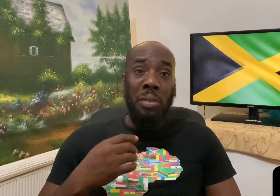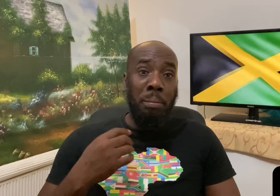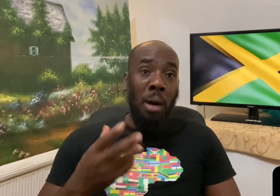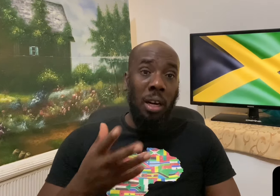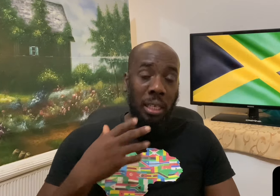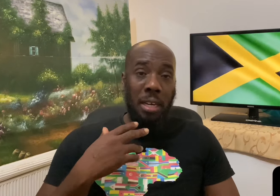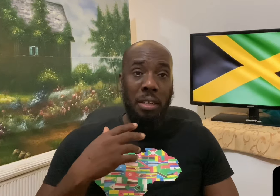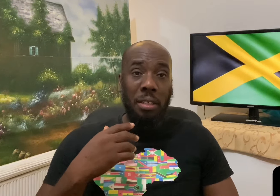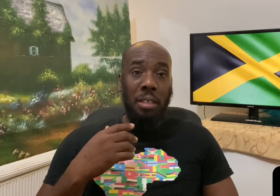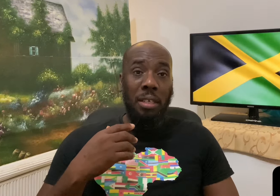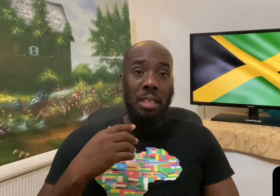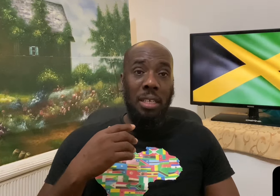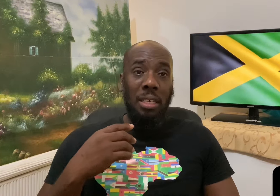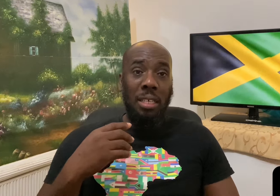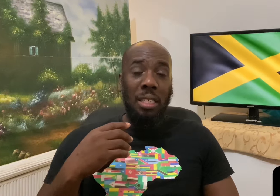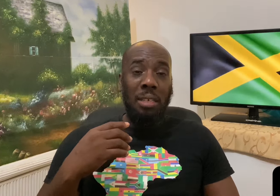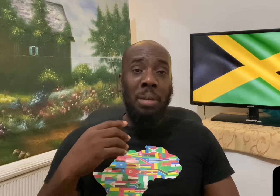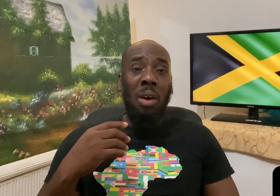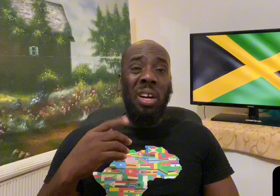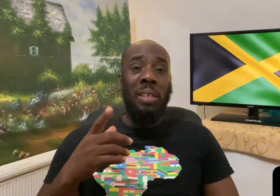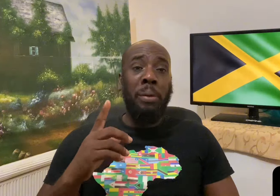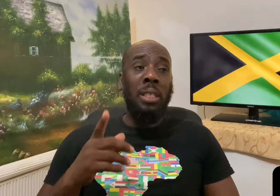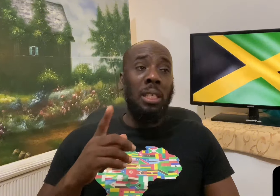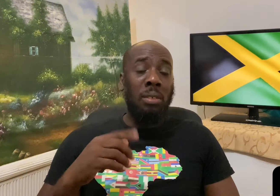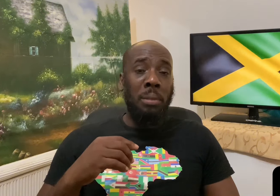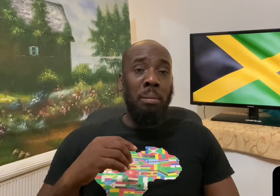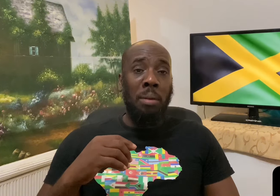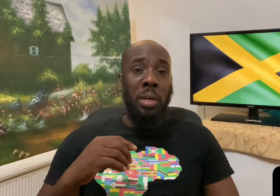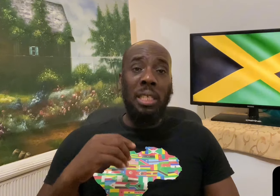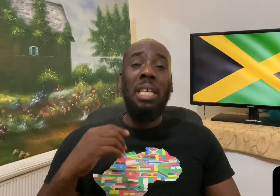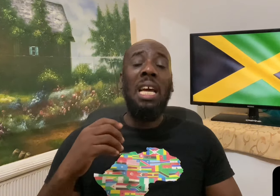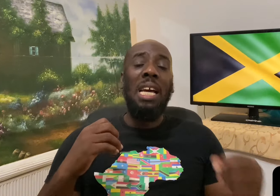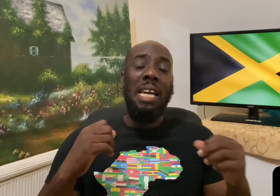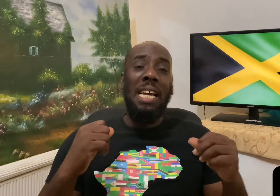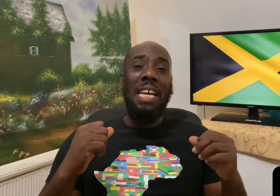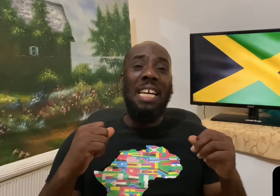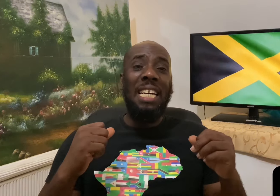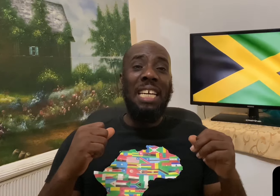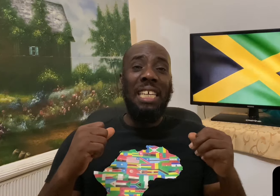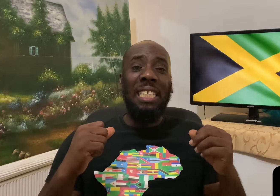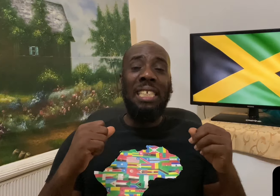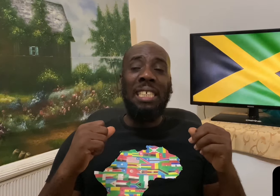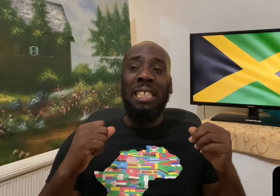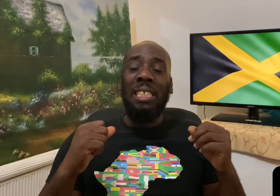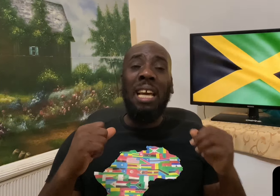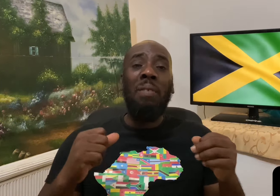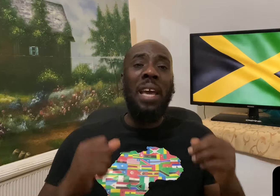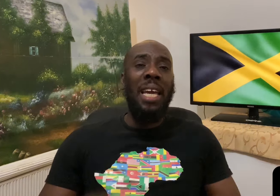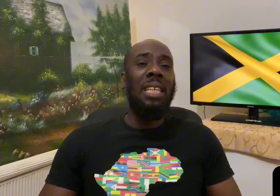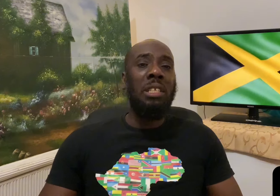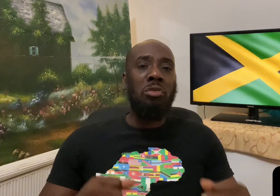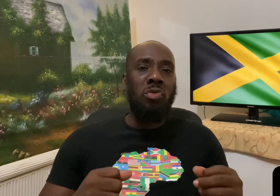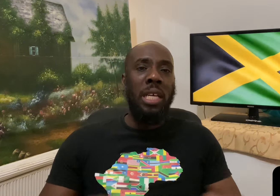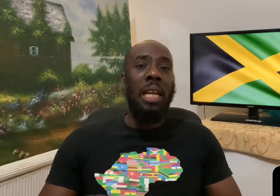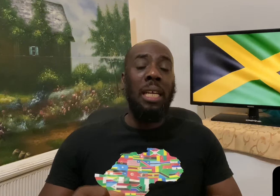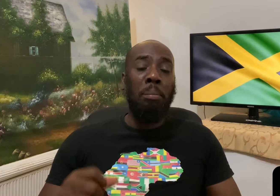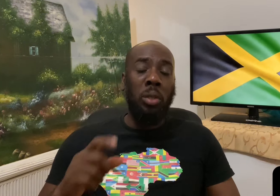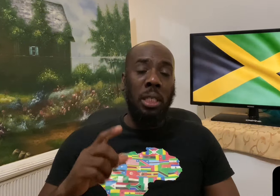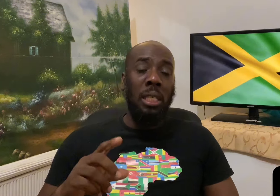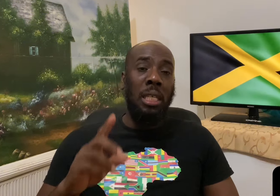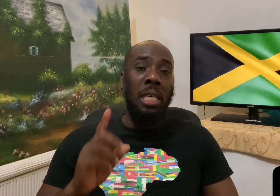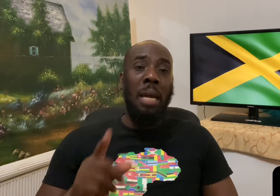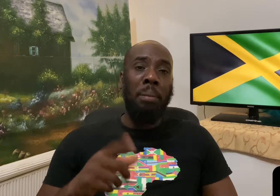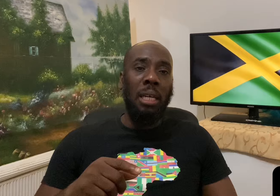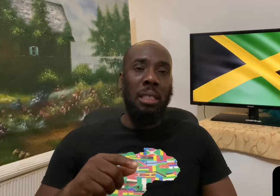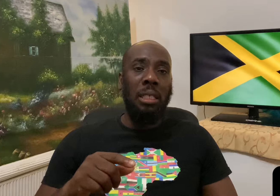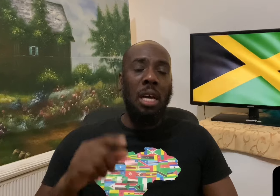even though he was born there. Because one of his parents, I think, is from Zimbabwe. You see, this self-hate is real. And they put